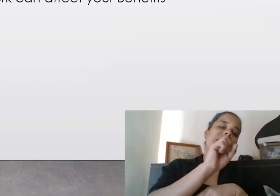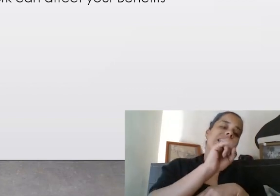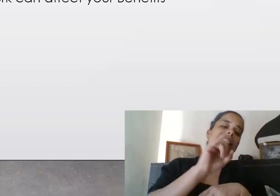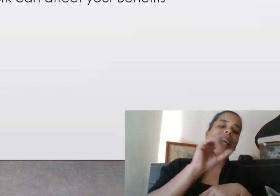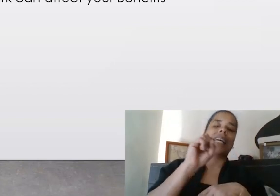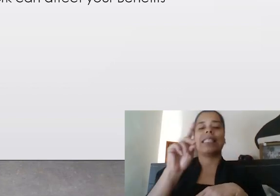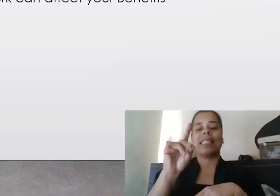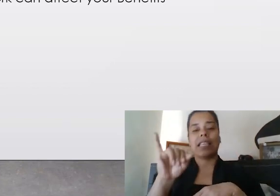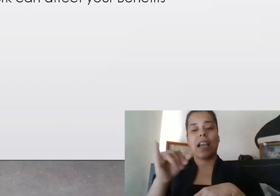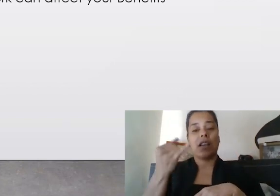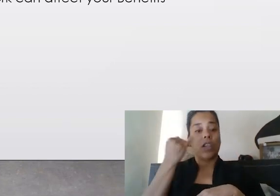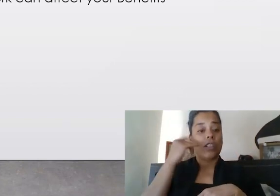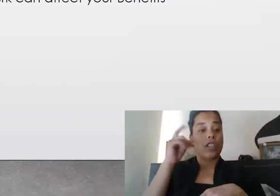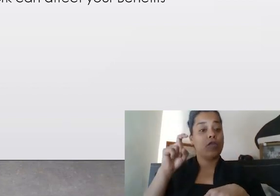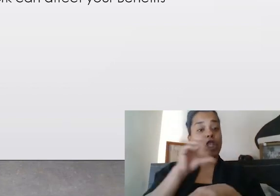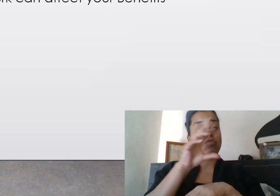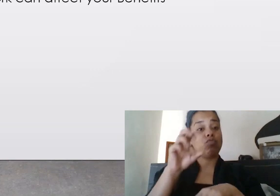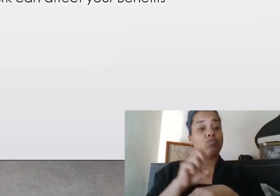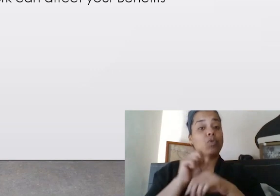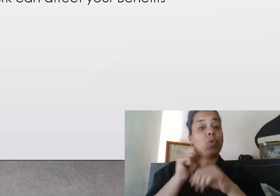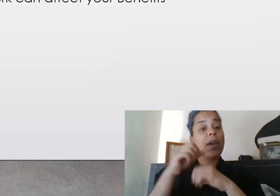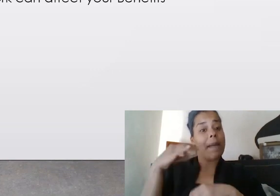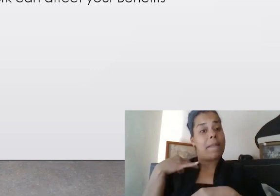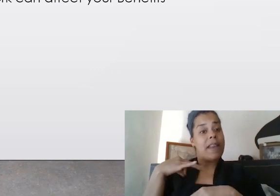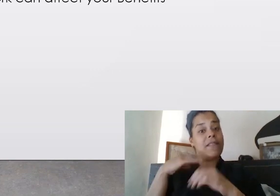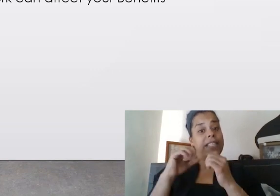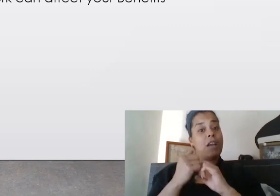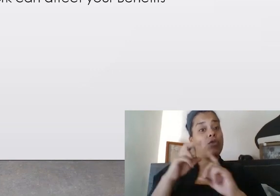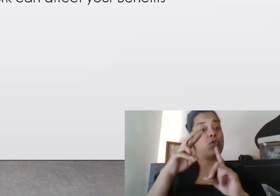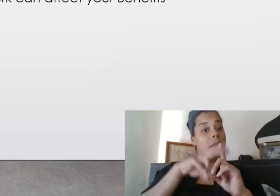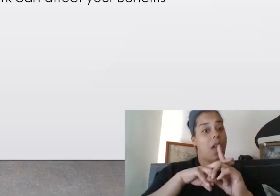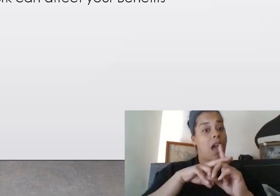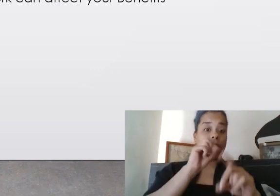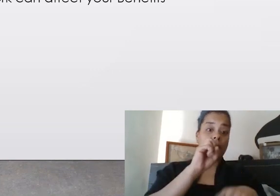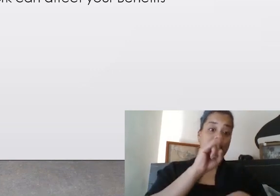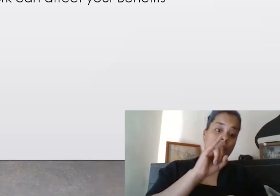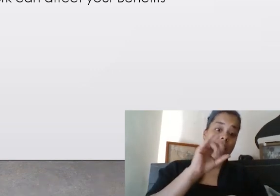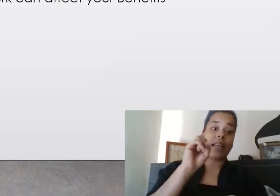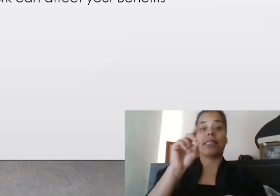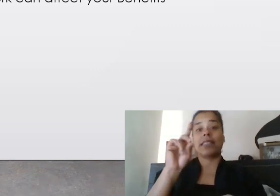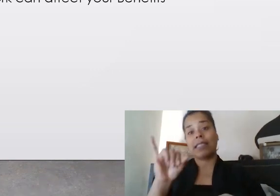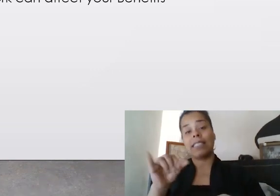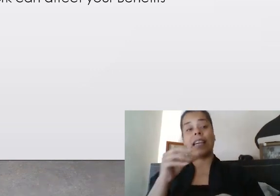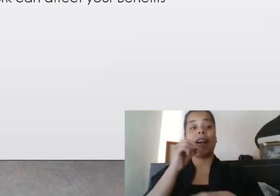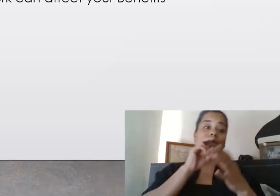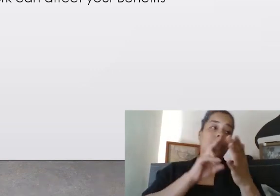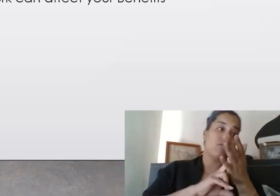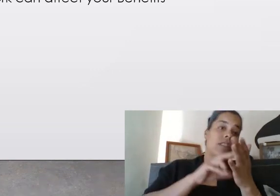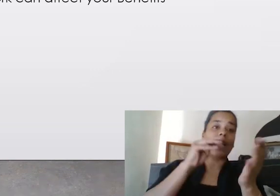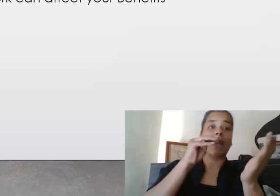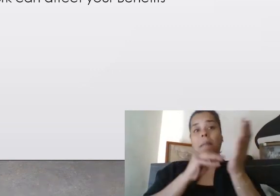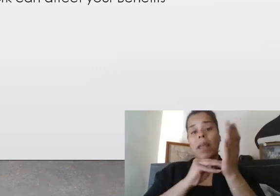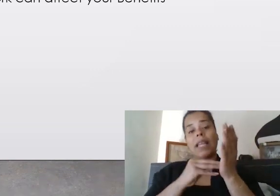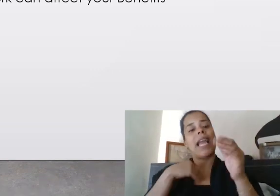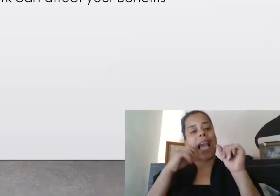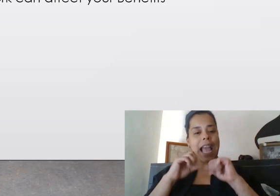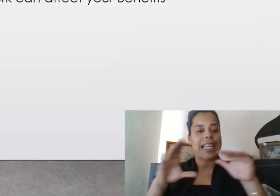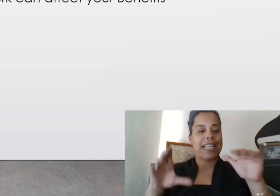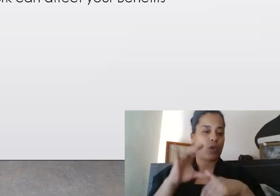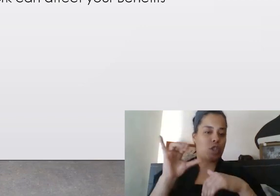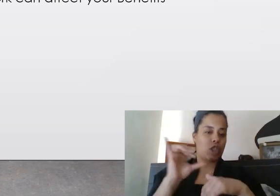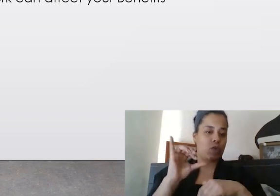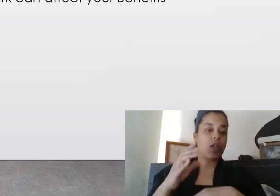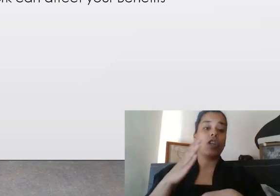schedule an appointment with benefits on how to apply for SSI, SSDI, SNAP, and Medicaid, I can do that as well. So my email is here